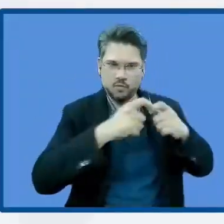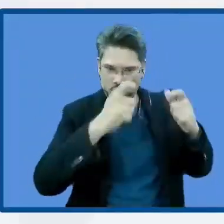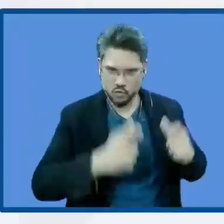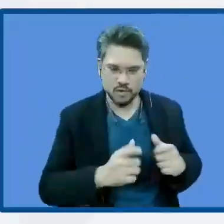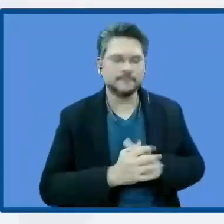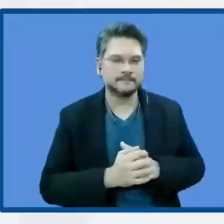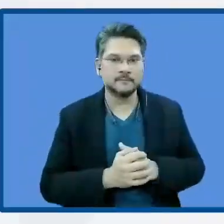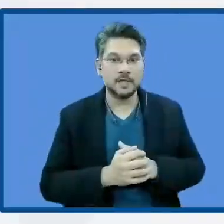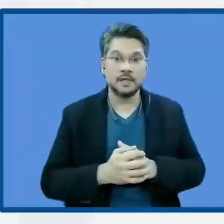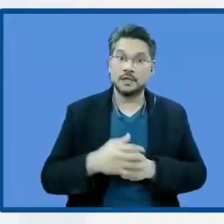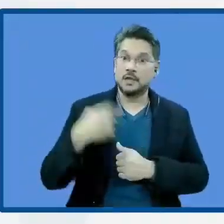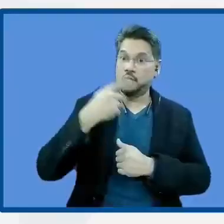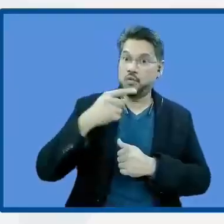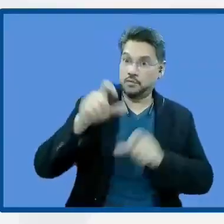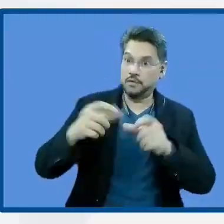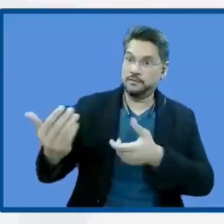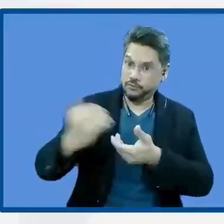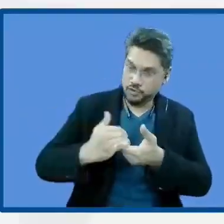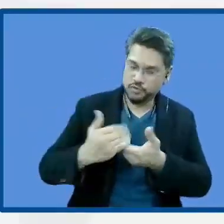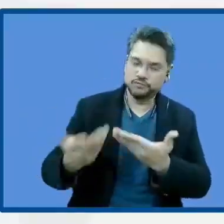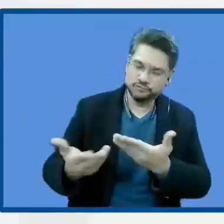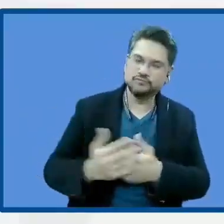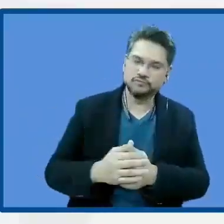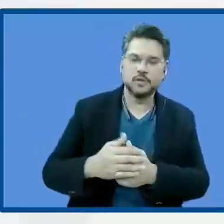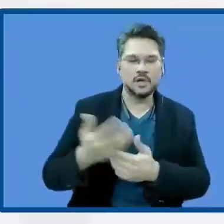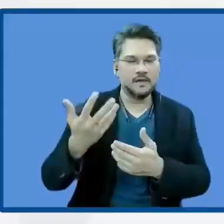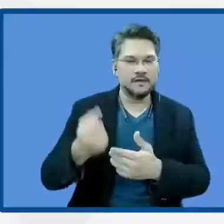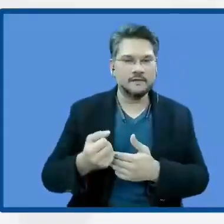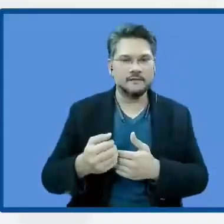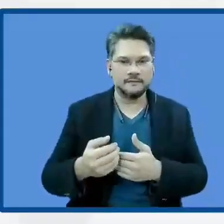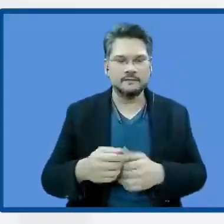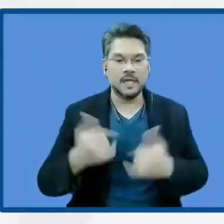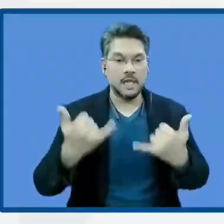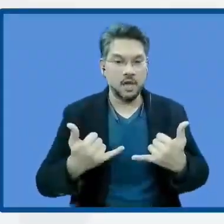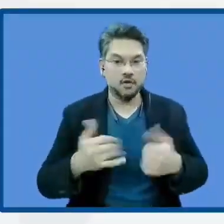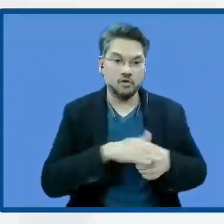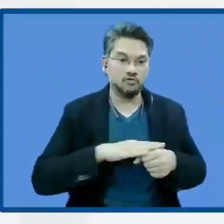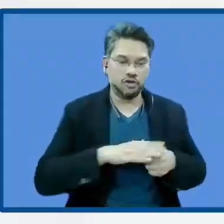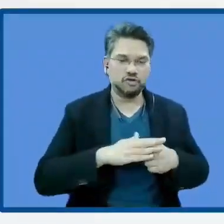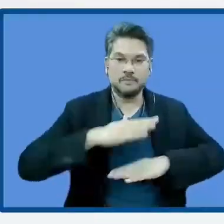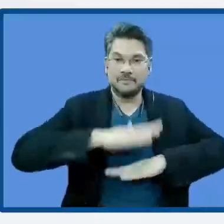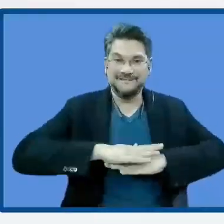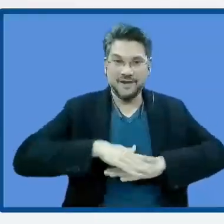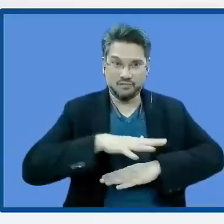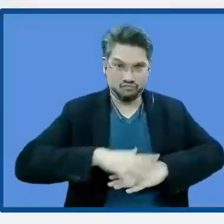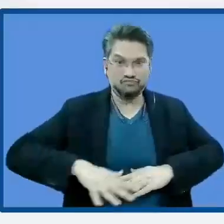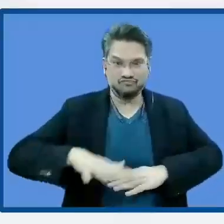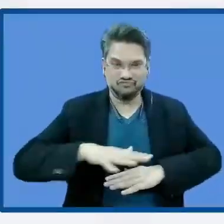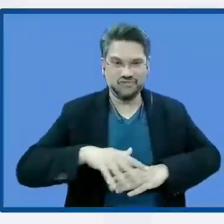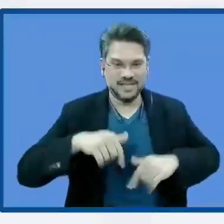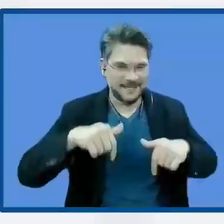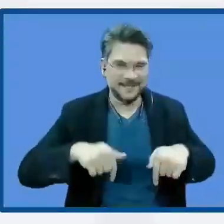us then, I would just like to remind you that the regional platform, in the regional